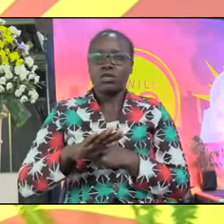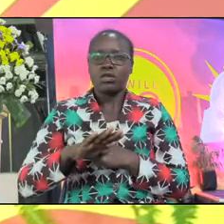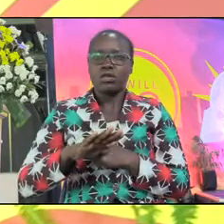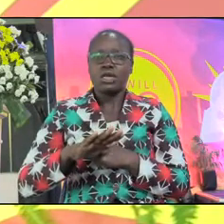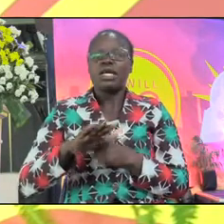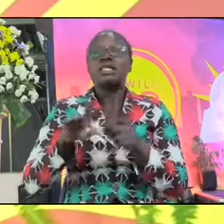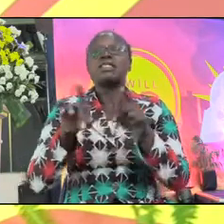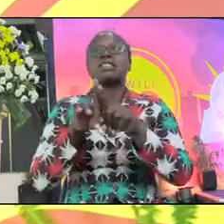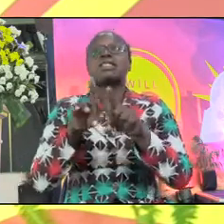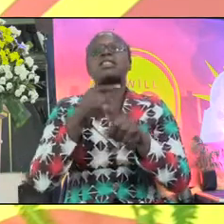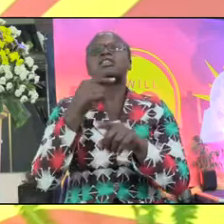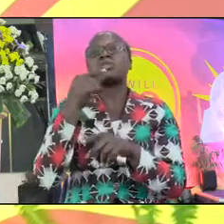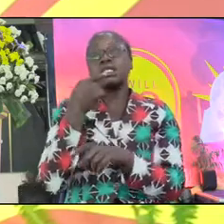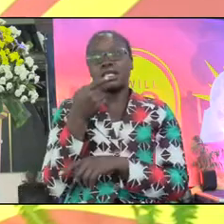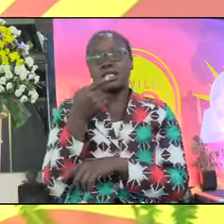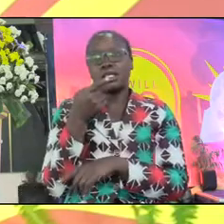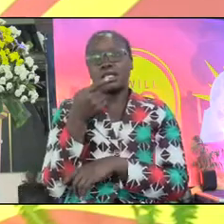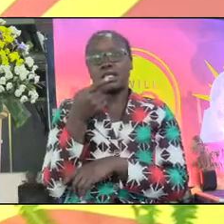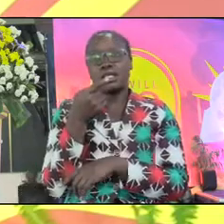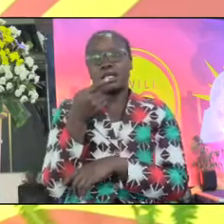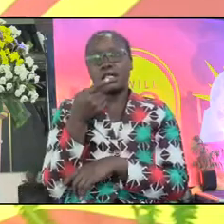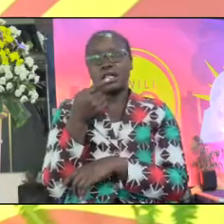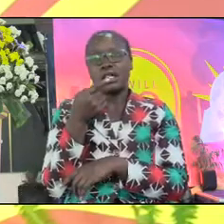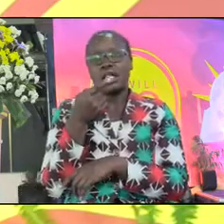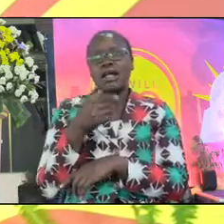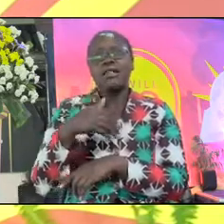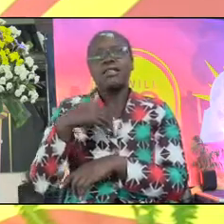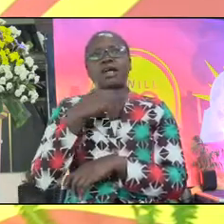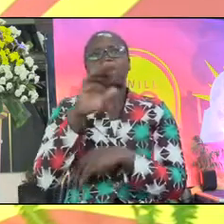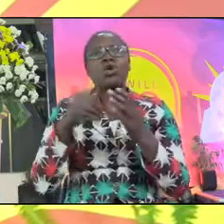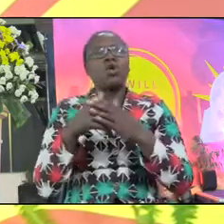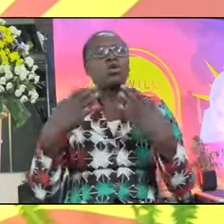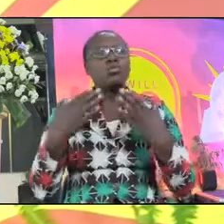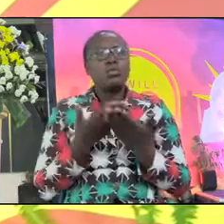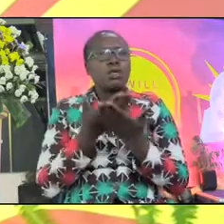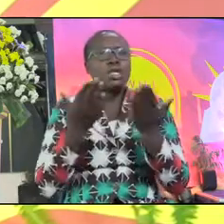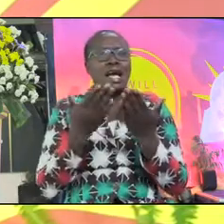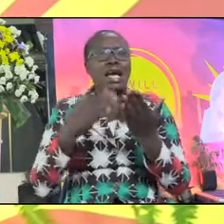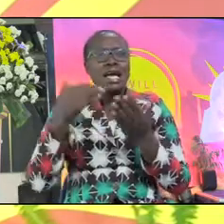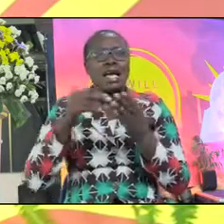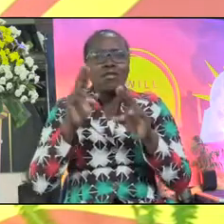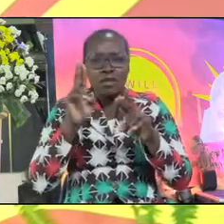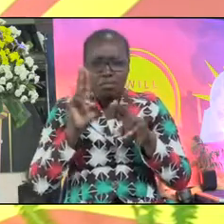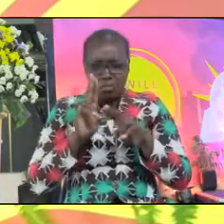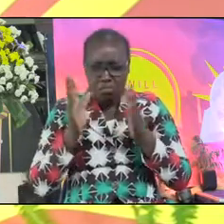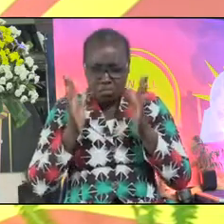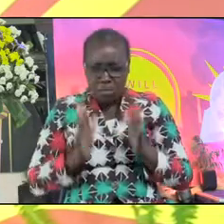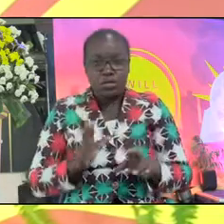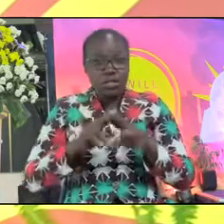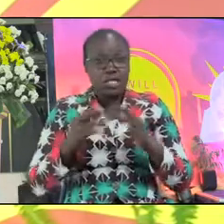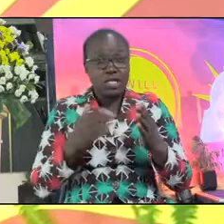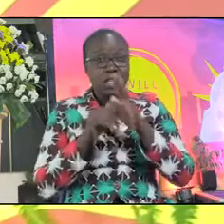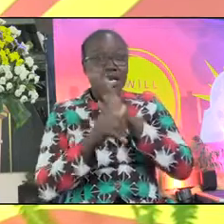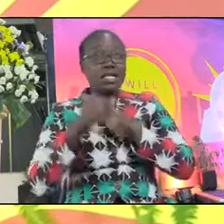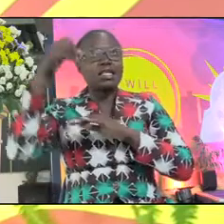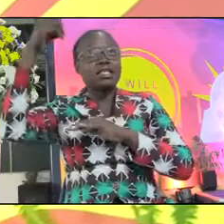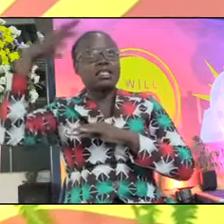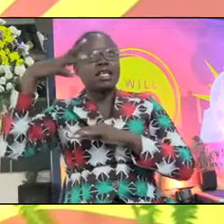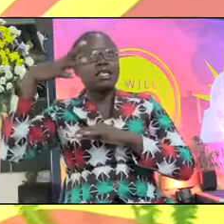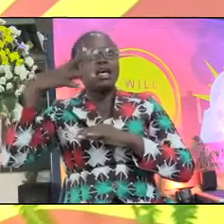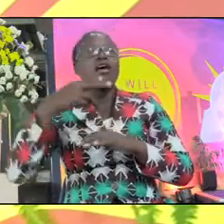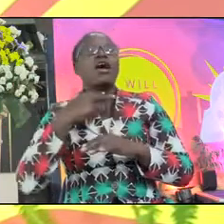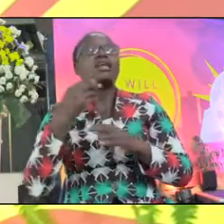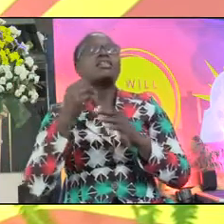That is to say, that everybody sitting here, every person sitting here under the sound of